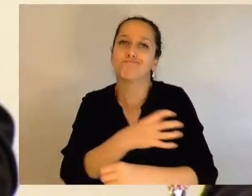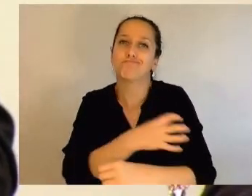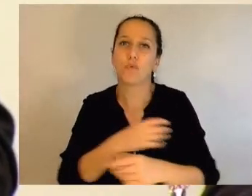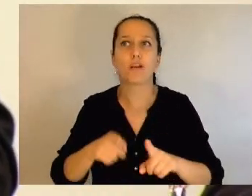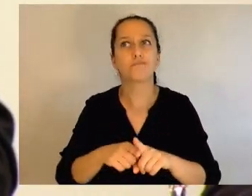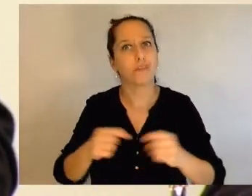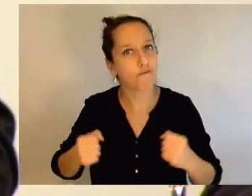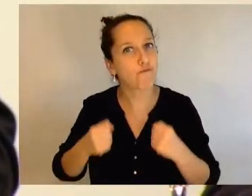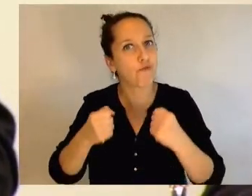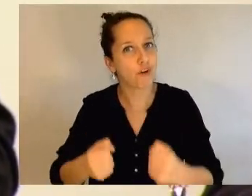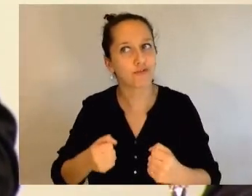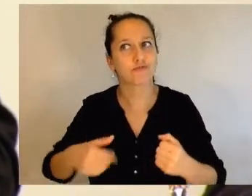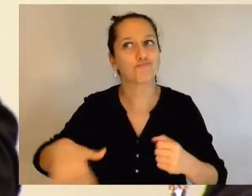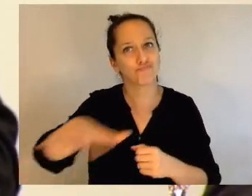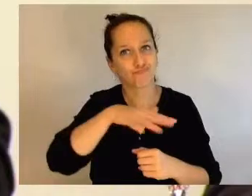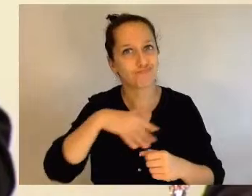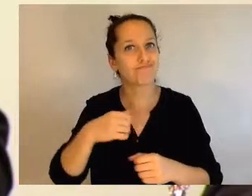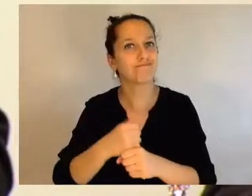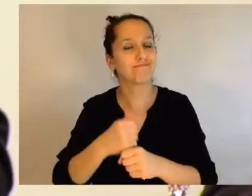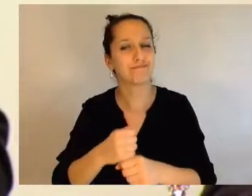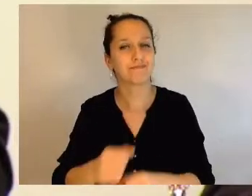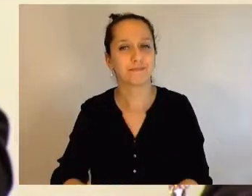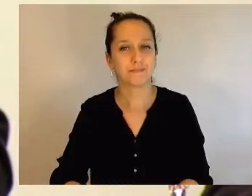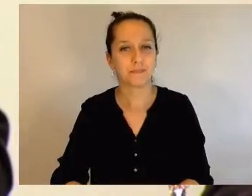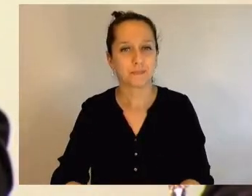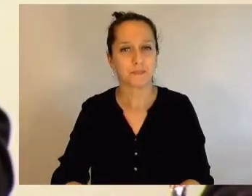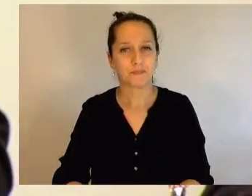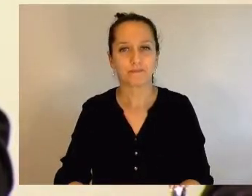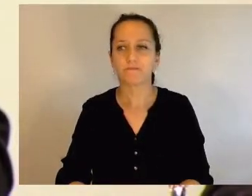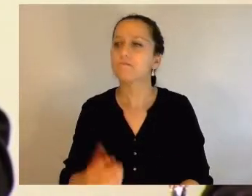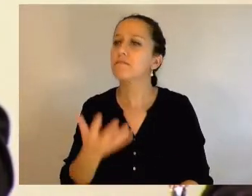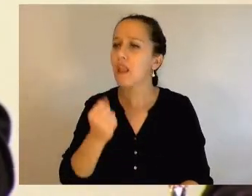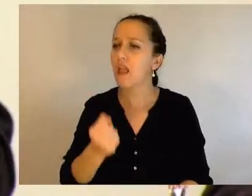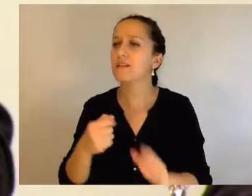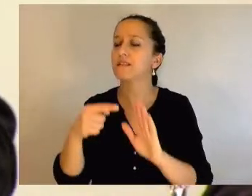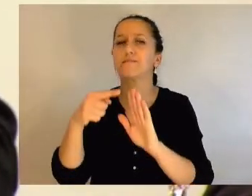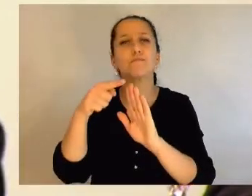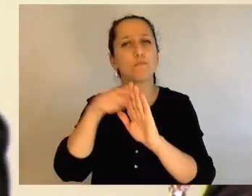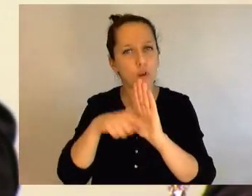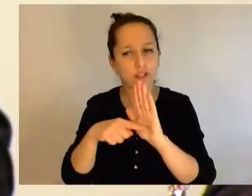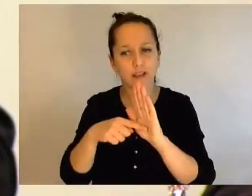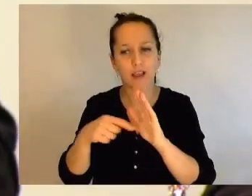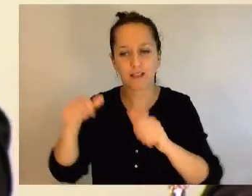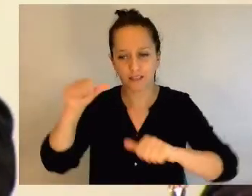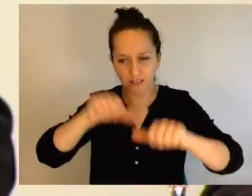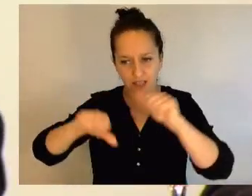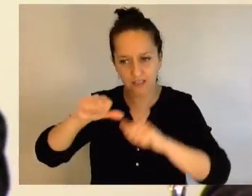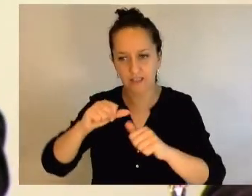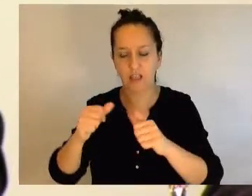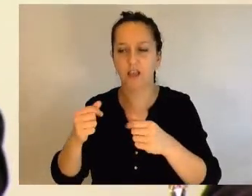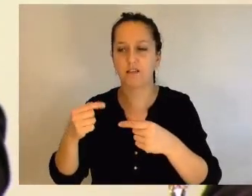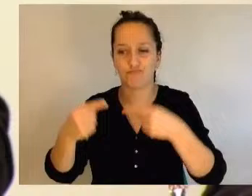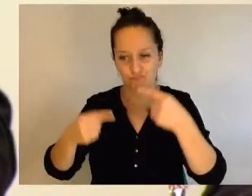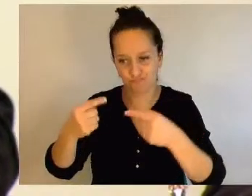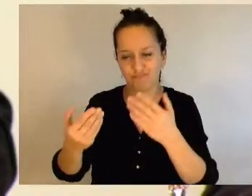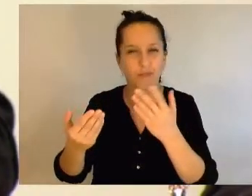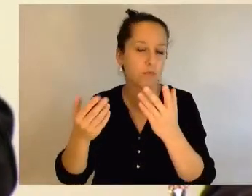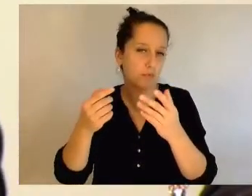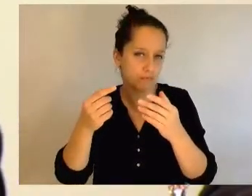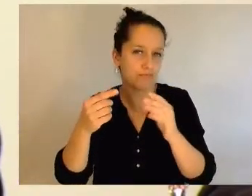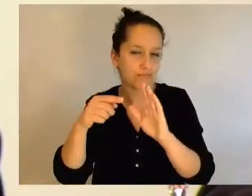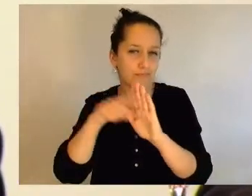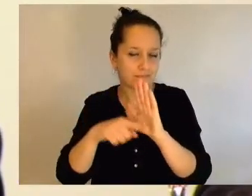more impactful. A policy of STI that separates two types